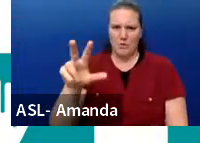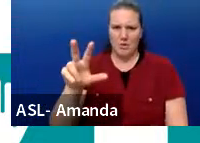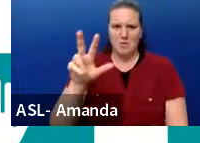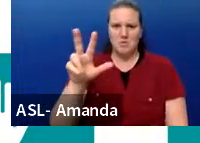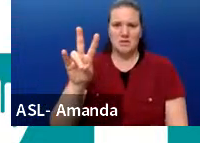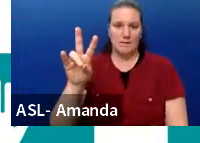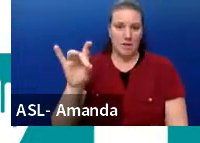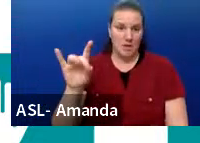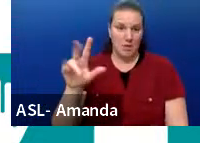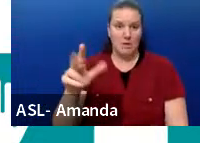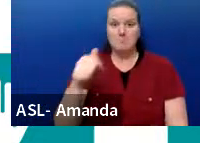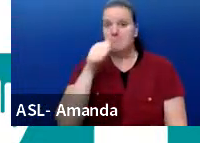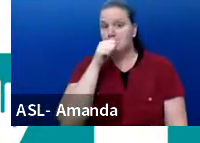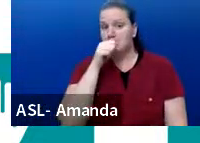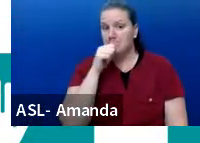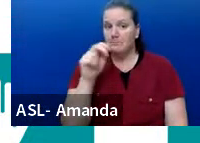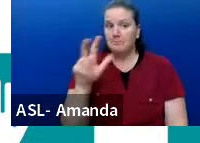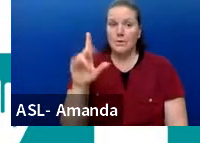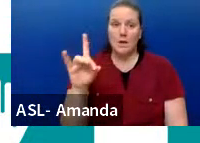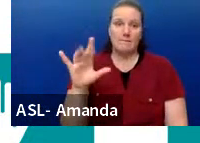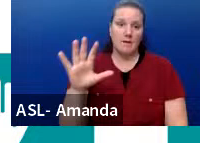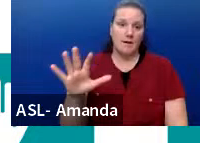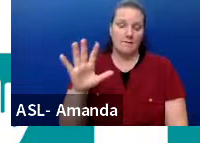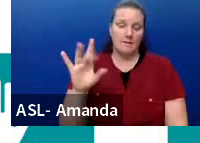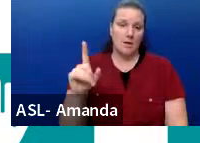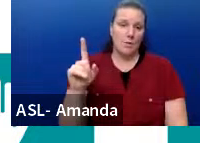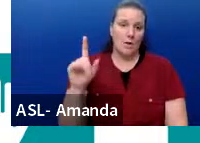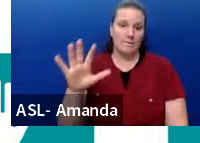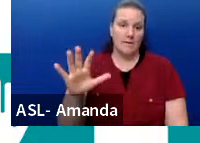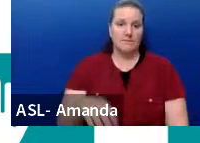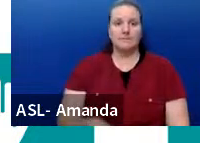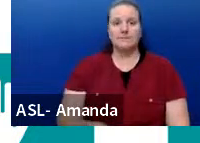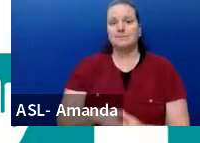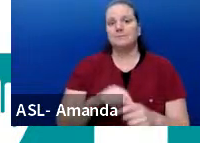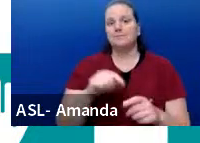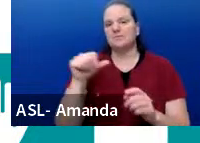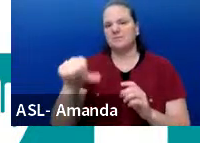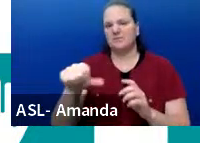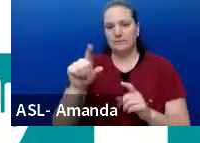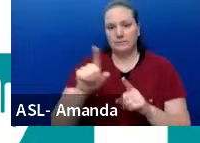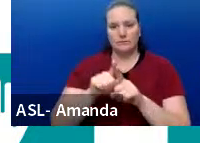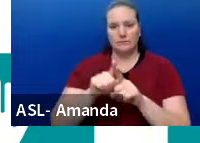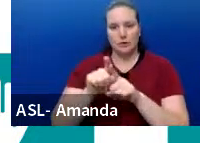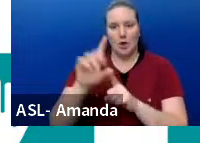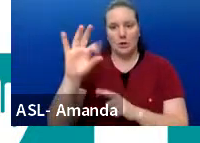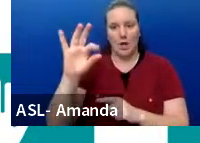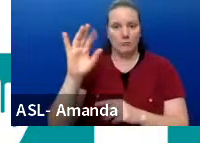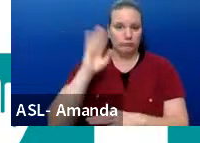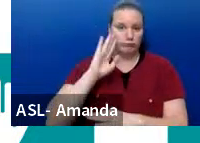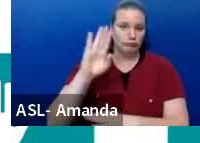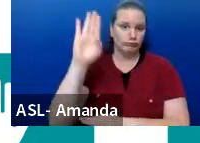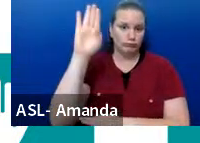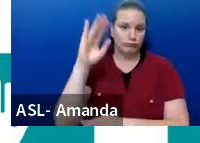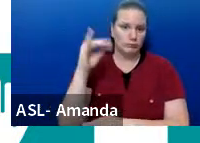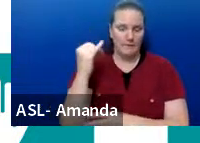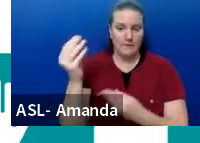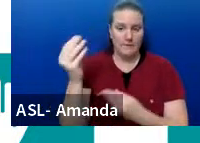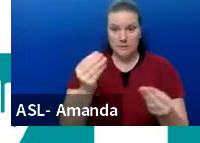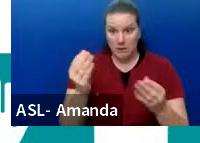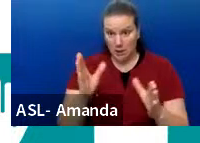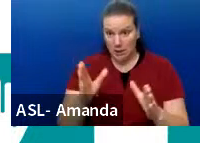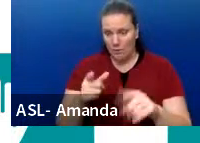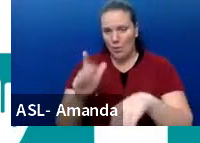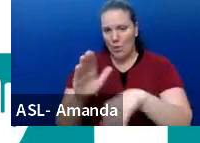823-5803-3783. The passcode is 385815. Dial *9 to raise your hand. The facilitator will call